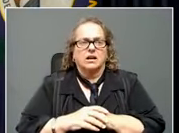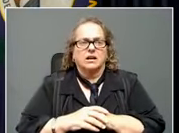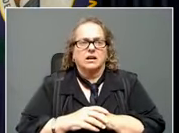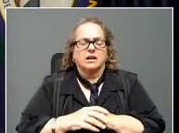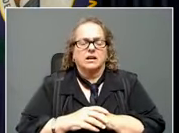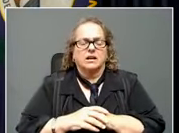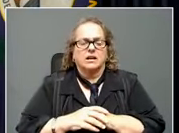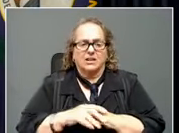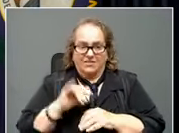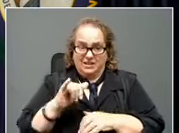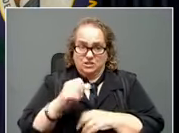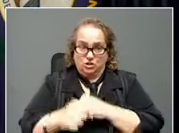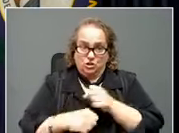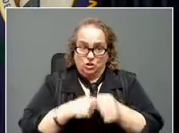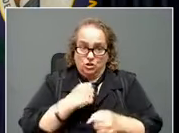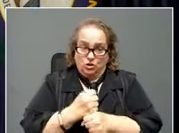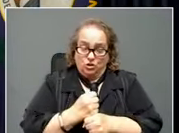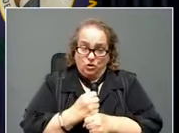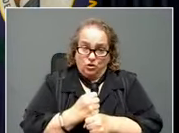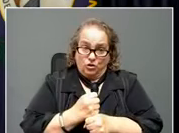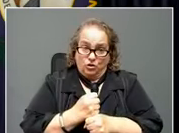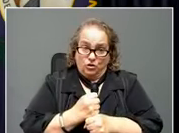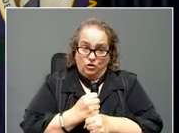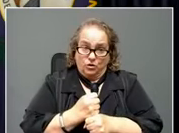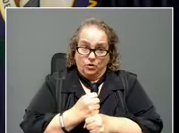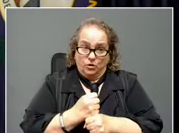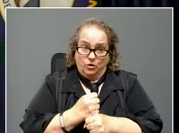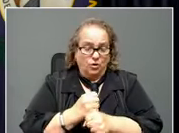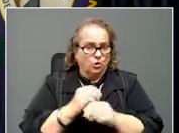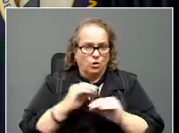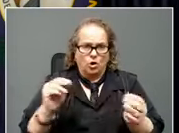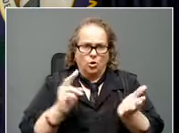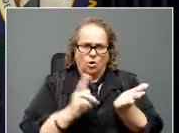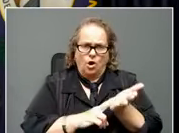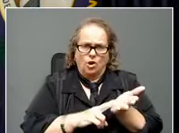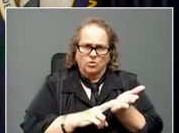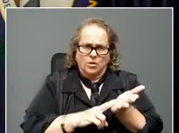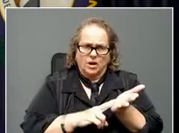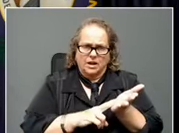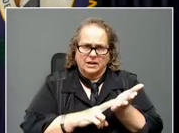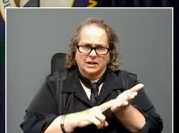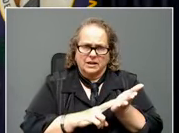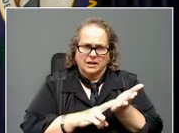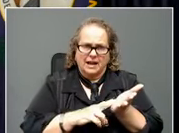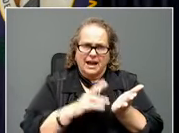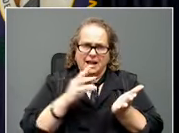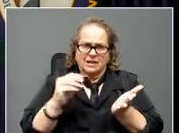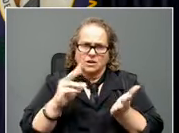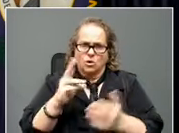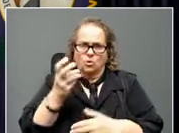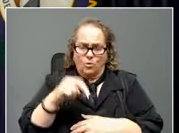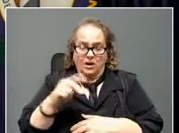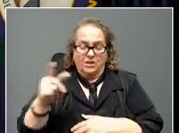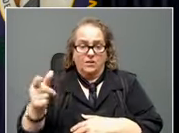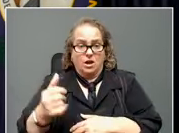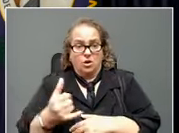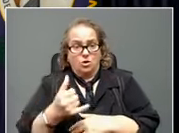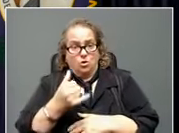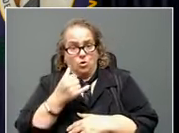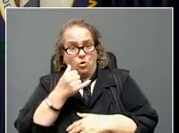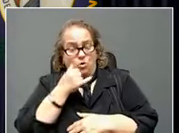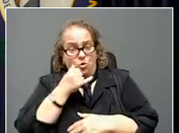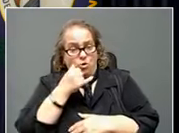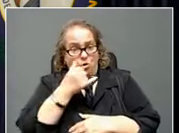This year, there's been no contract, and when they call